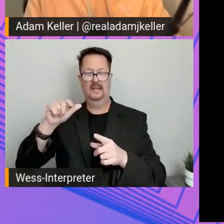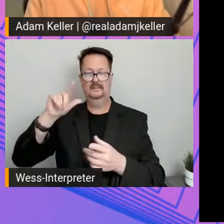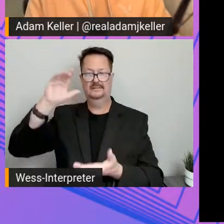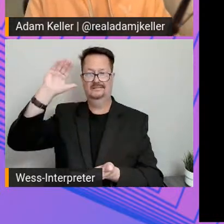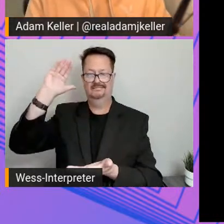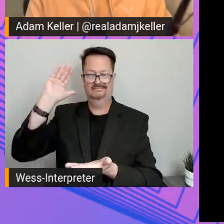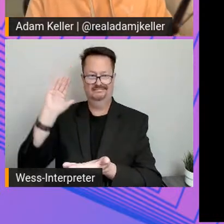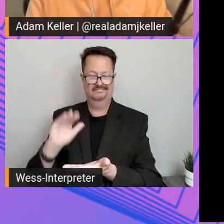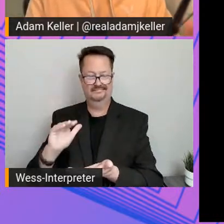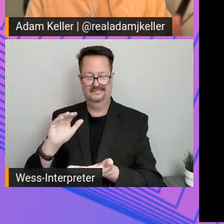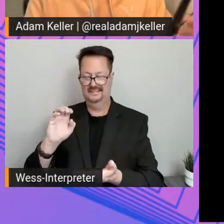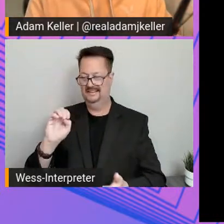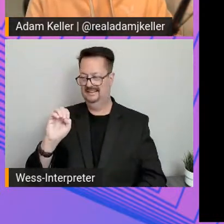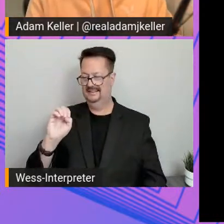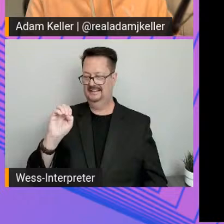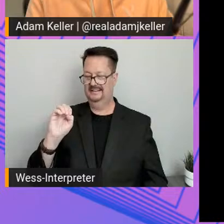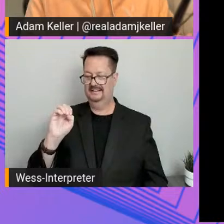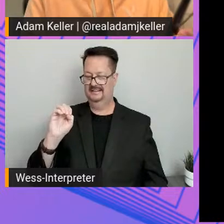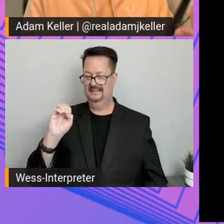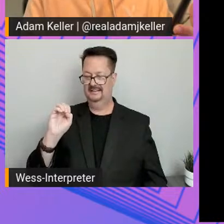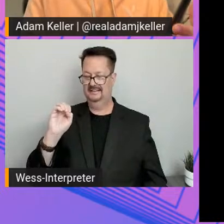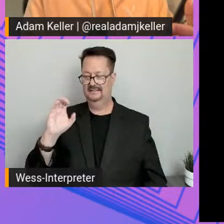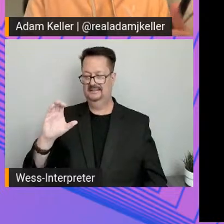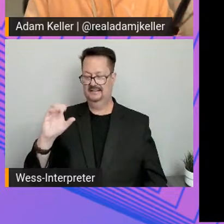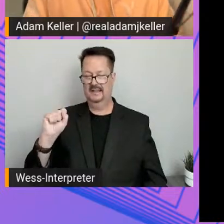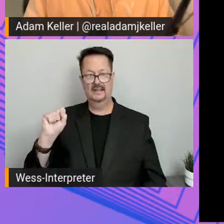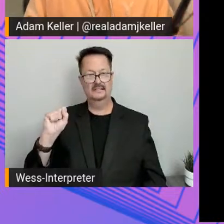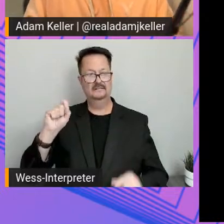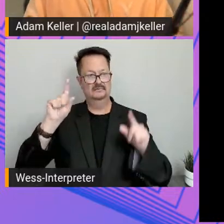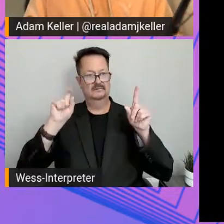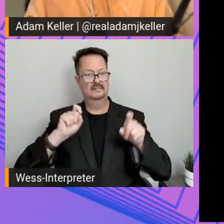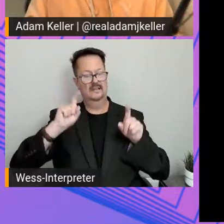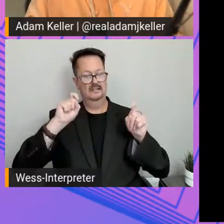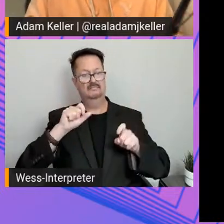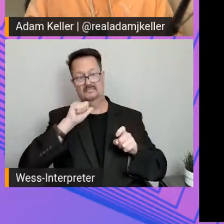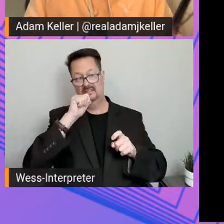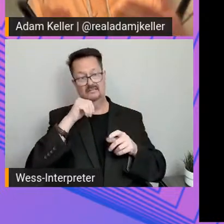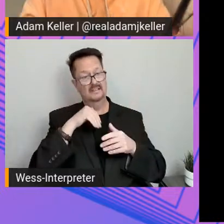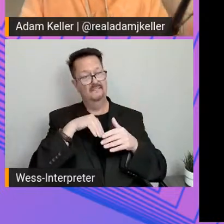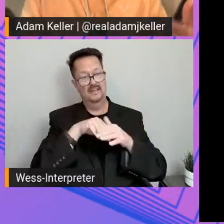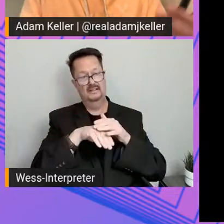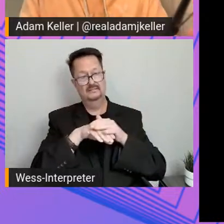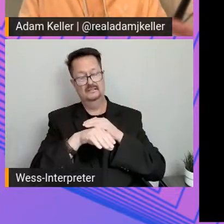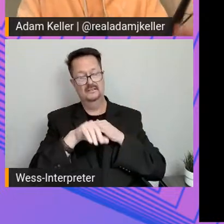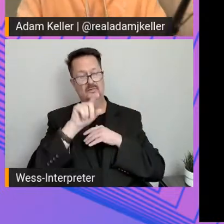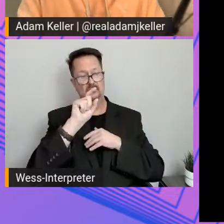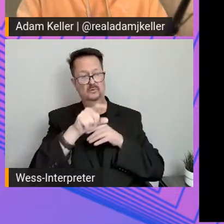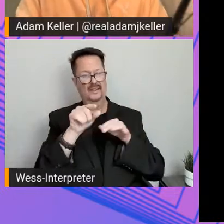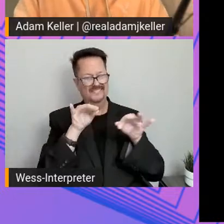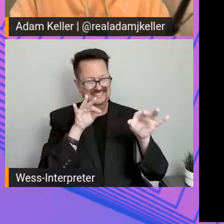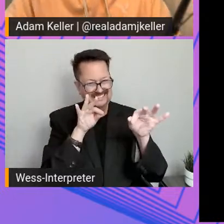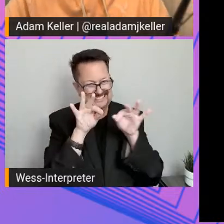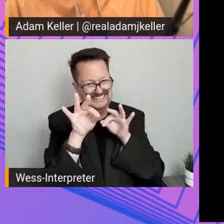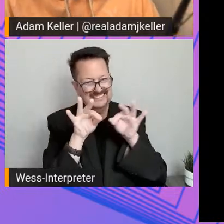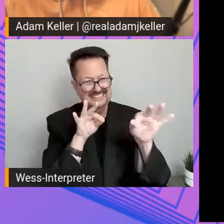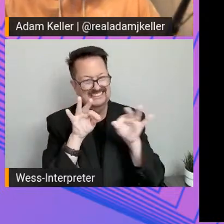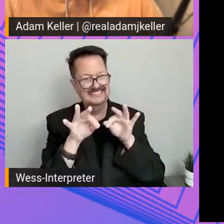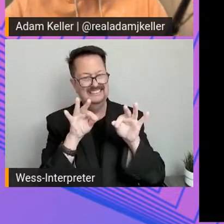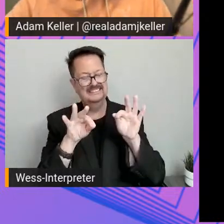that ECS task or that service, it doesn't have access to anything. You have to explicitly grant that